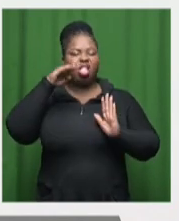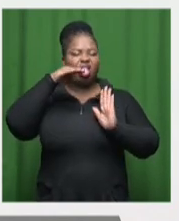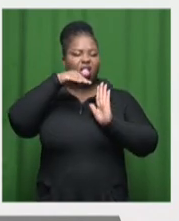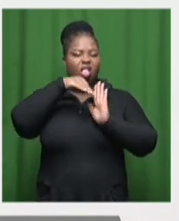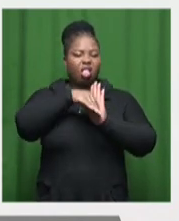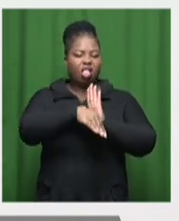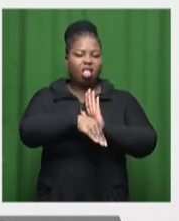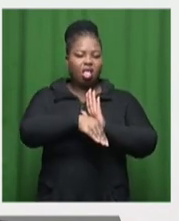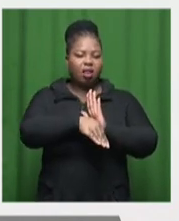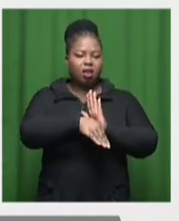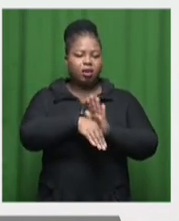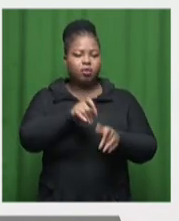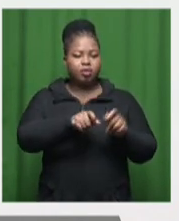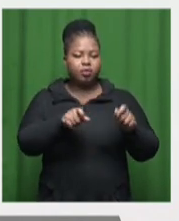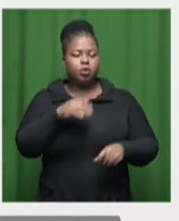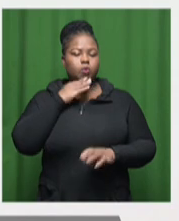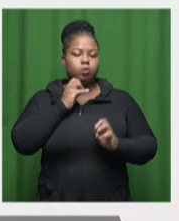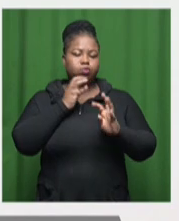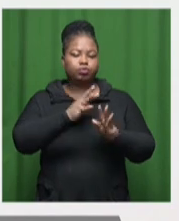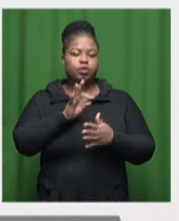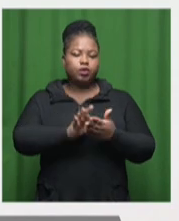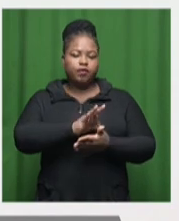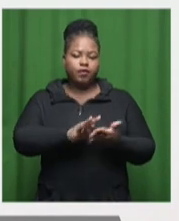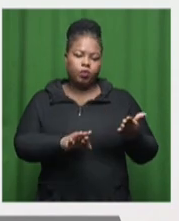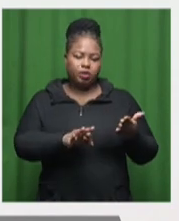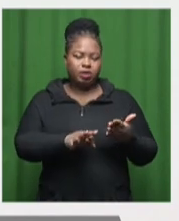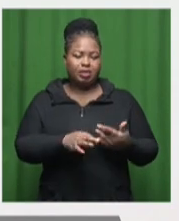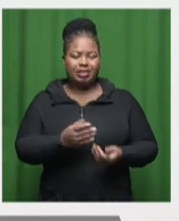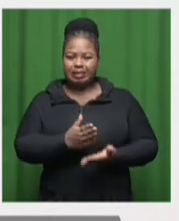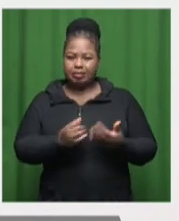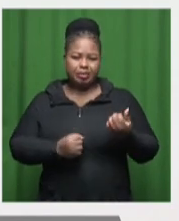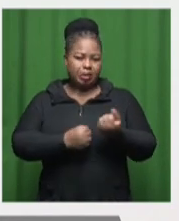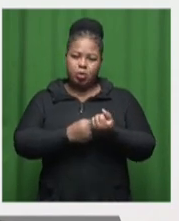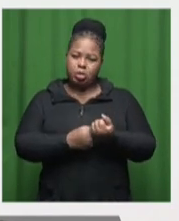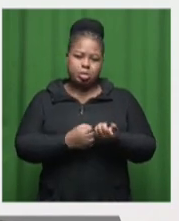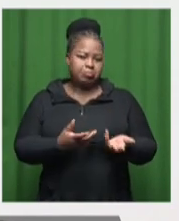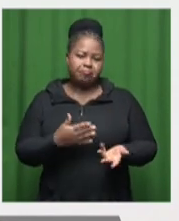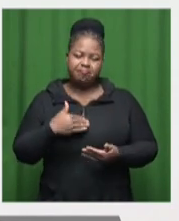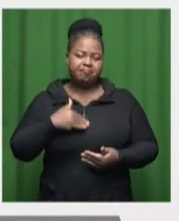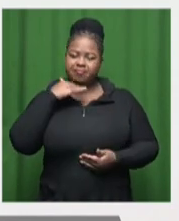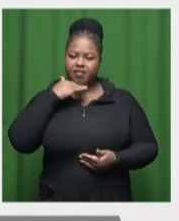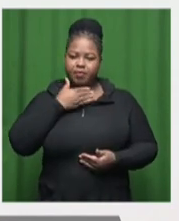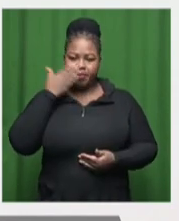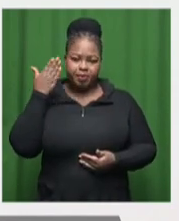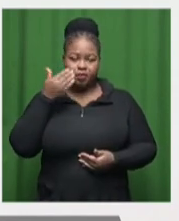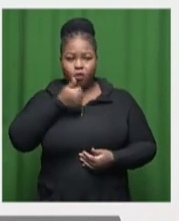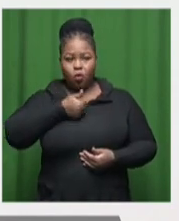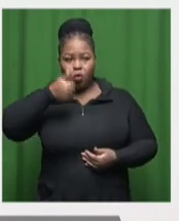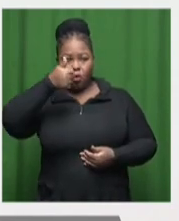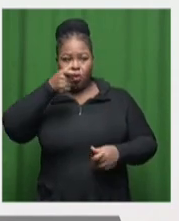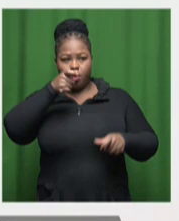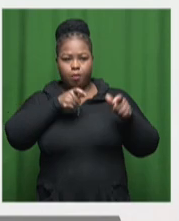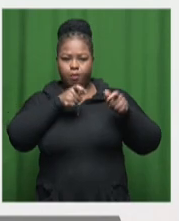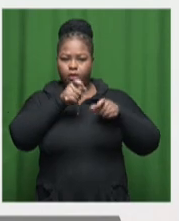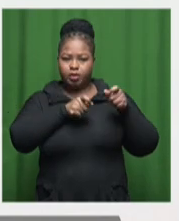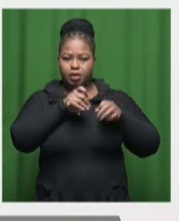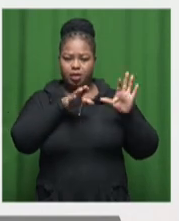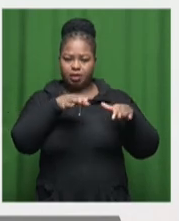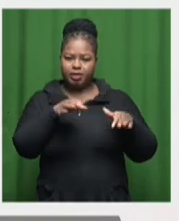turnout, declining voter support for the dominant parties, and therein lies the